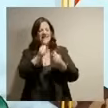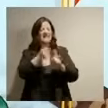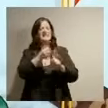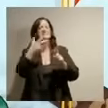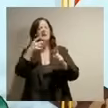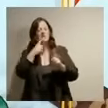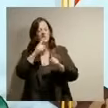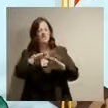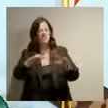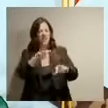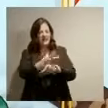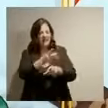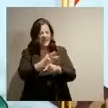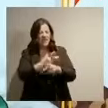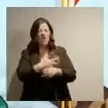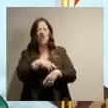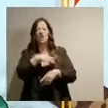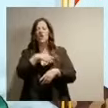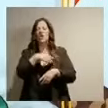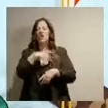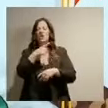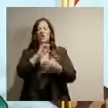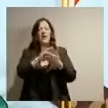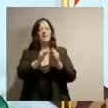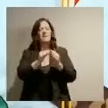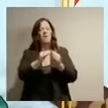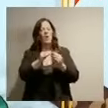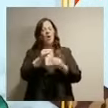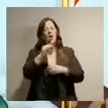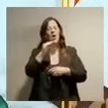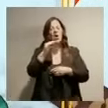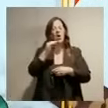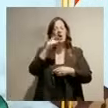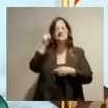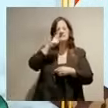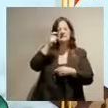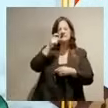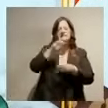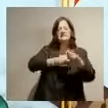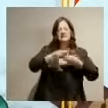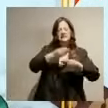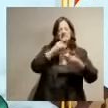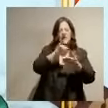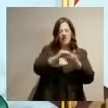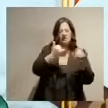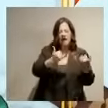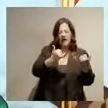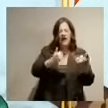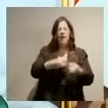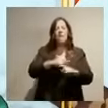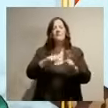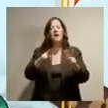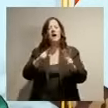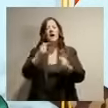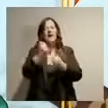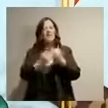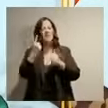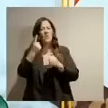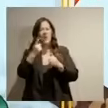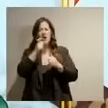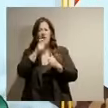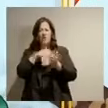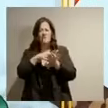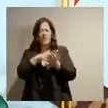also said everyone's doing it leaner at the moment, so the state government has to. But if everyone who's already at the vulnerable